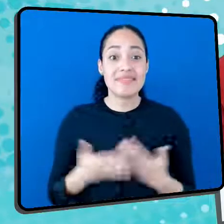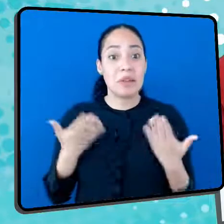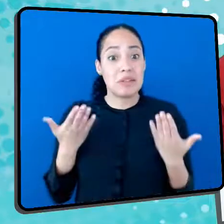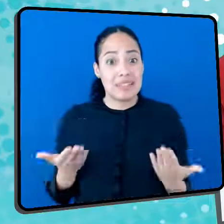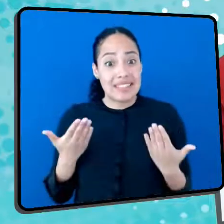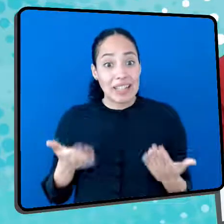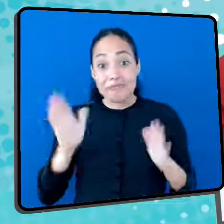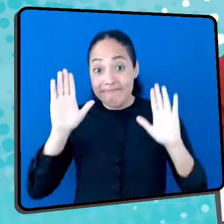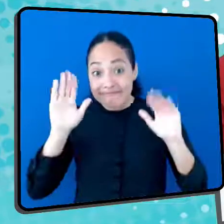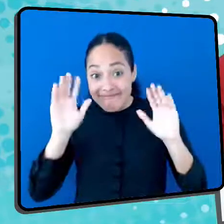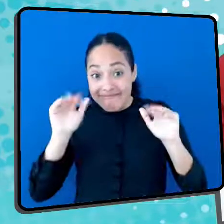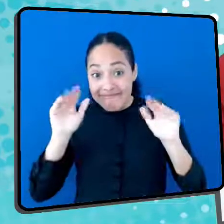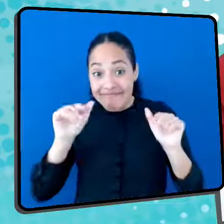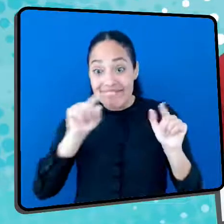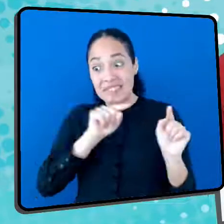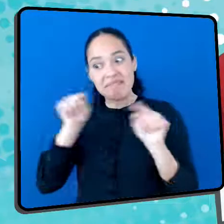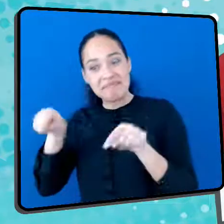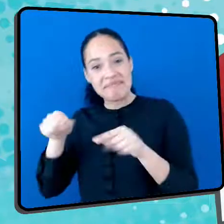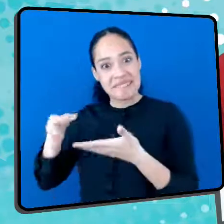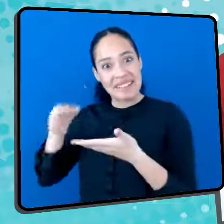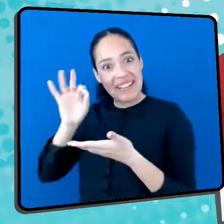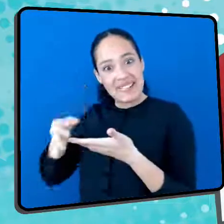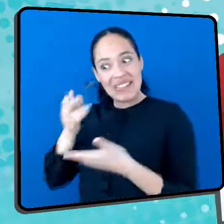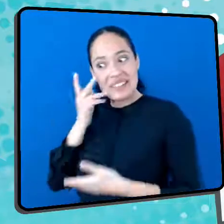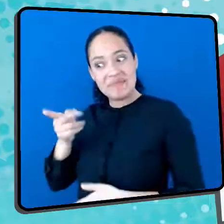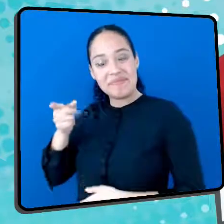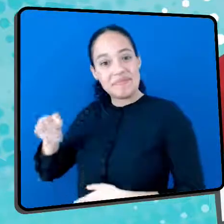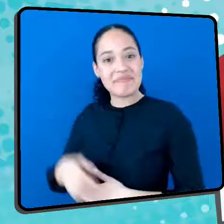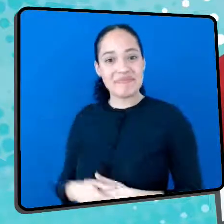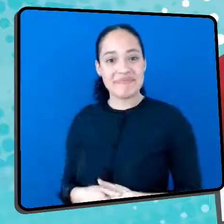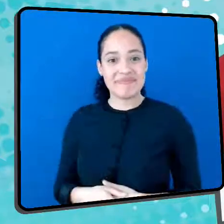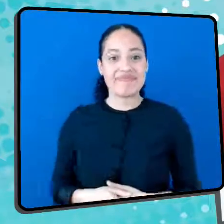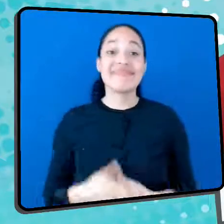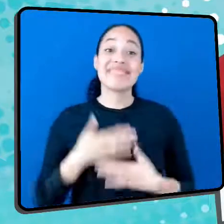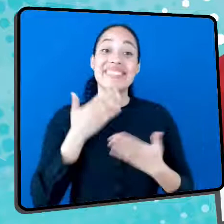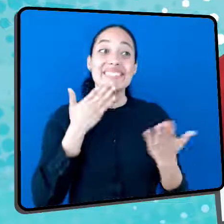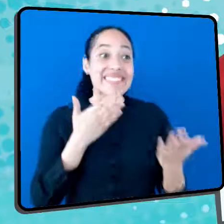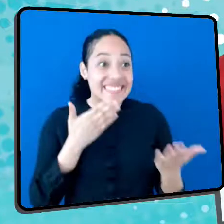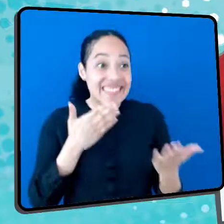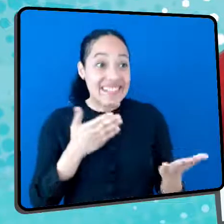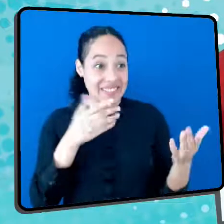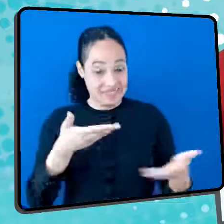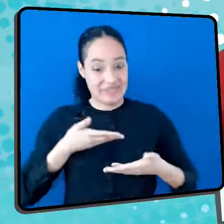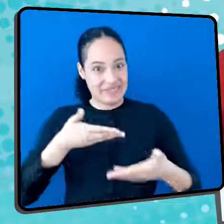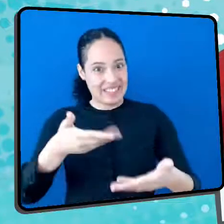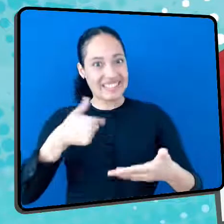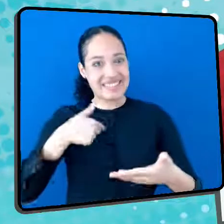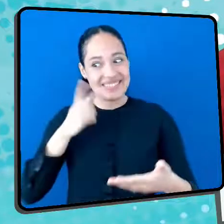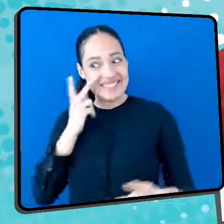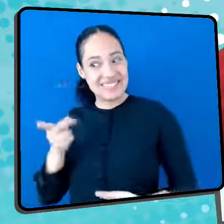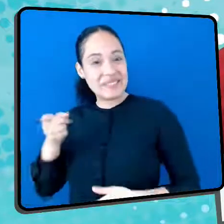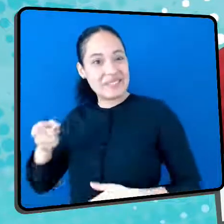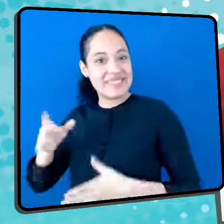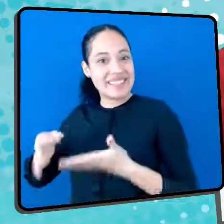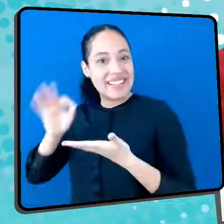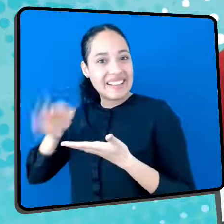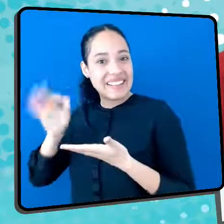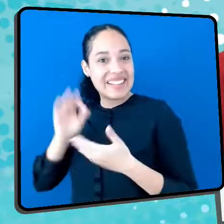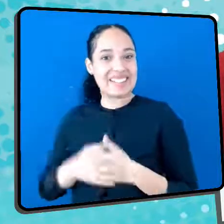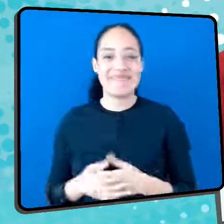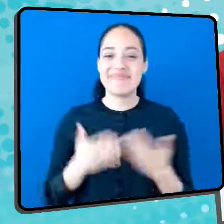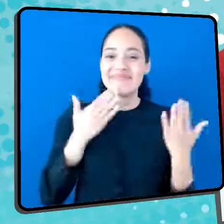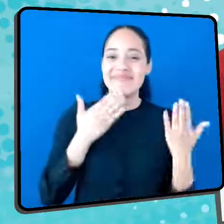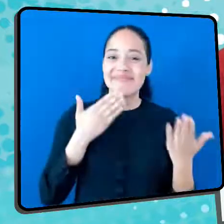the cafe. Yes, thank you for having me today. See you in the cafe. Thank you, and thanks so much for sharing